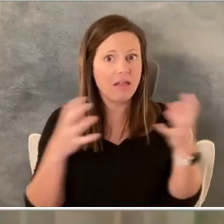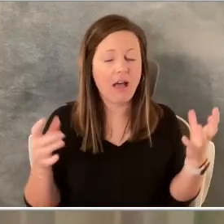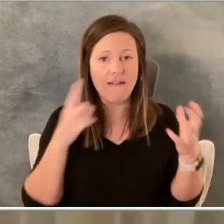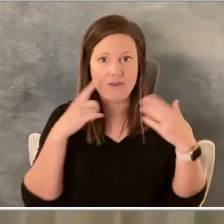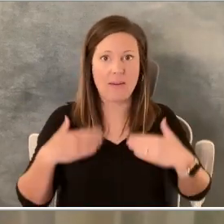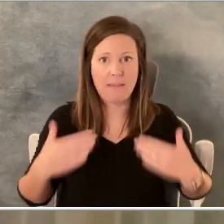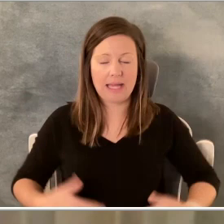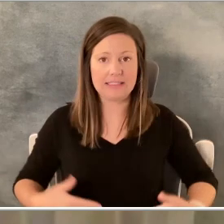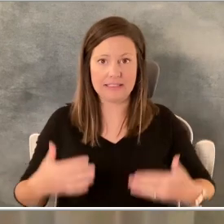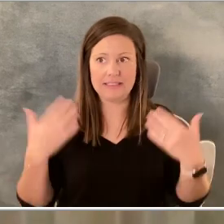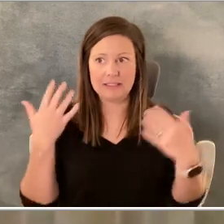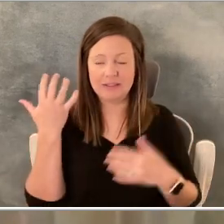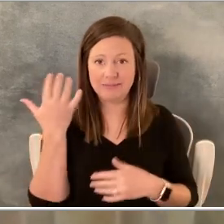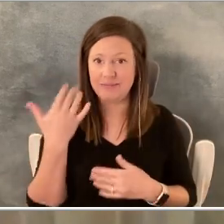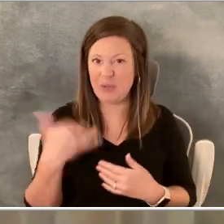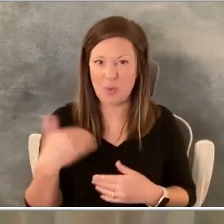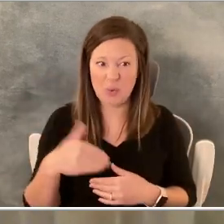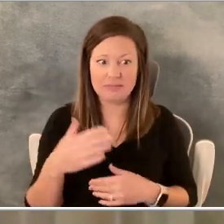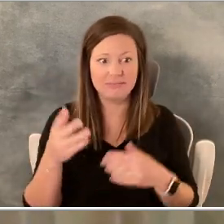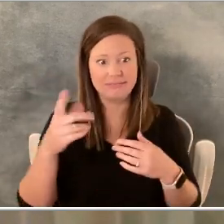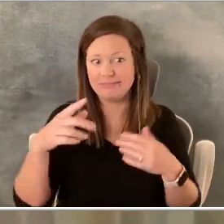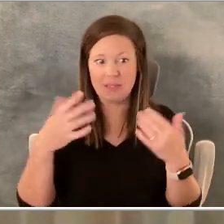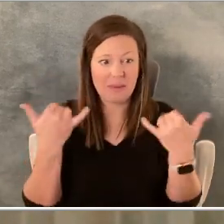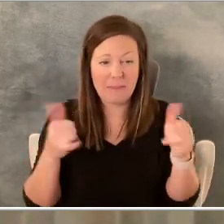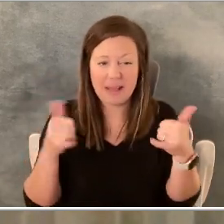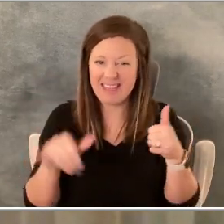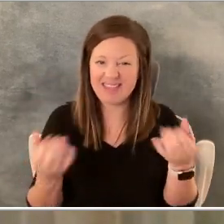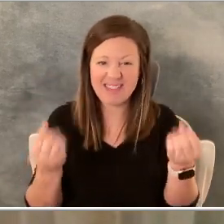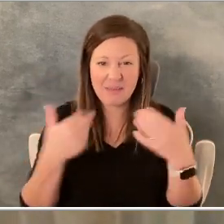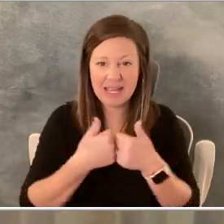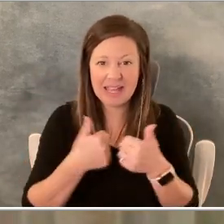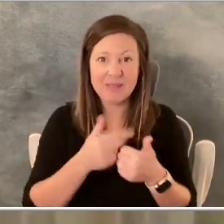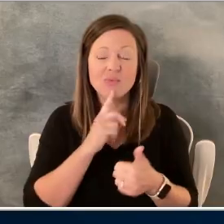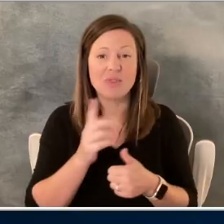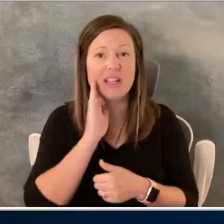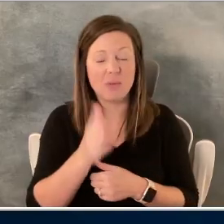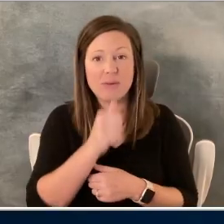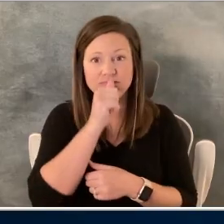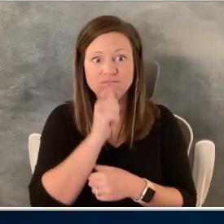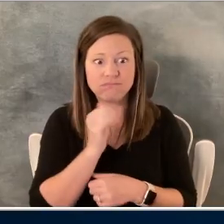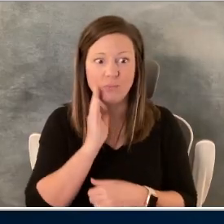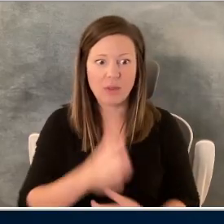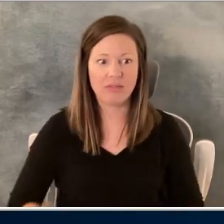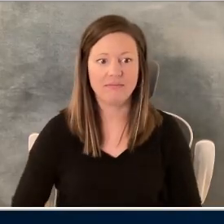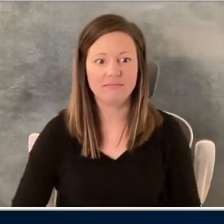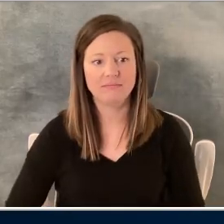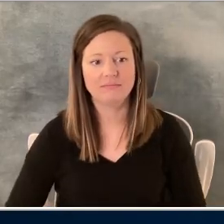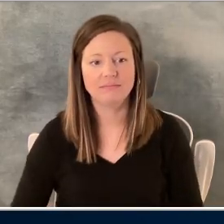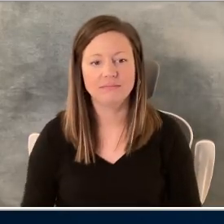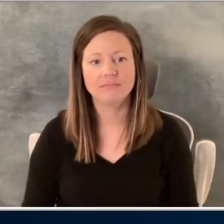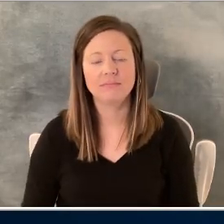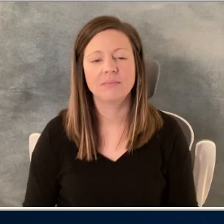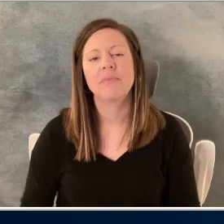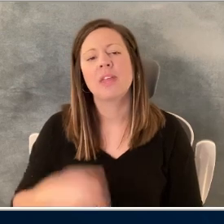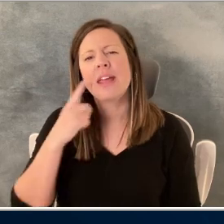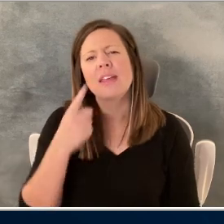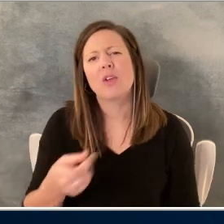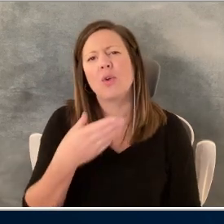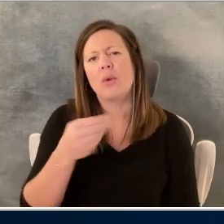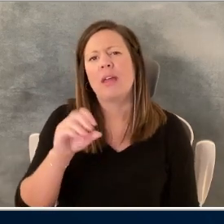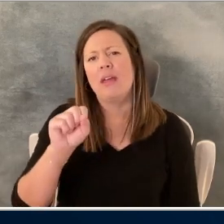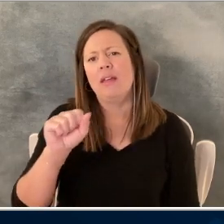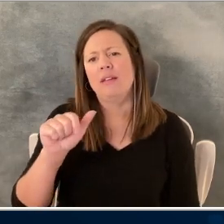those guys playing that many games does take a toll. Okay, so I think it's you and Salvi. You both